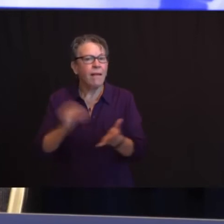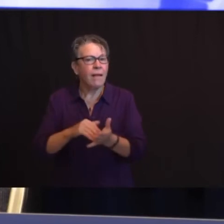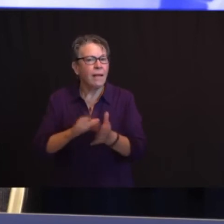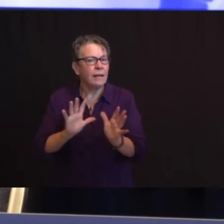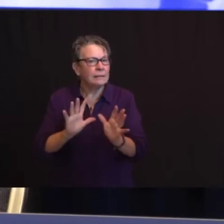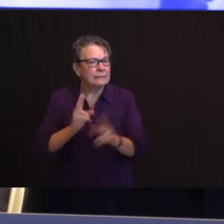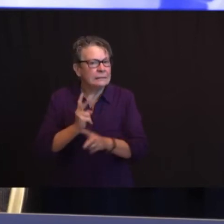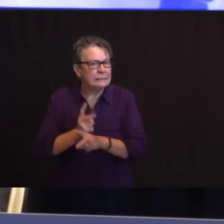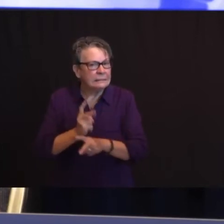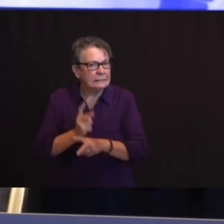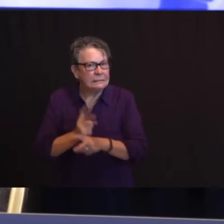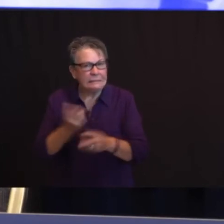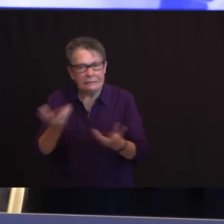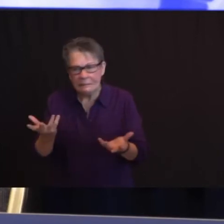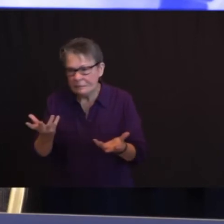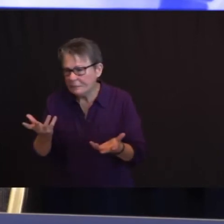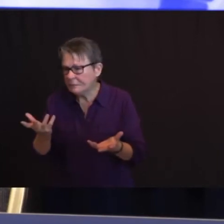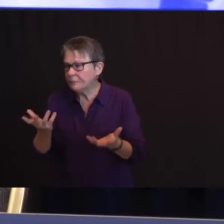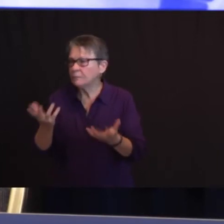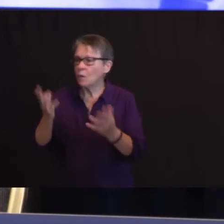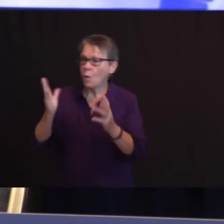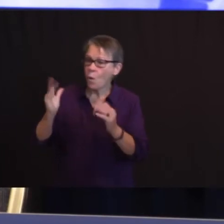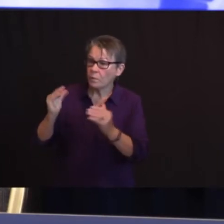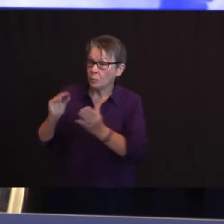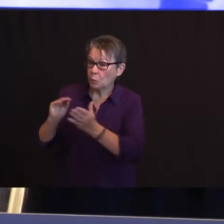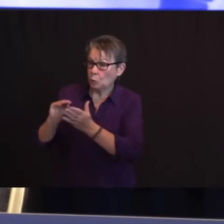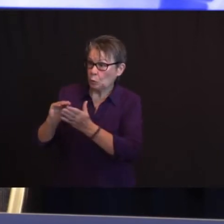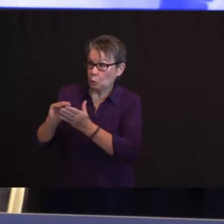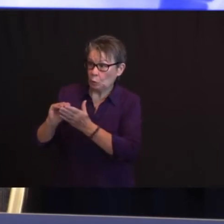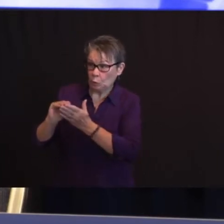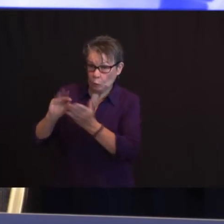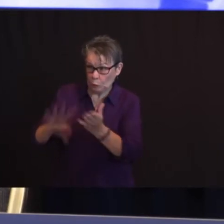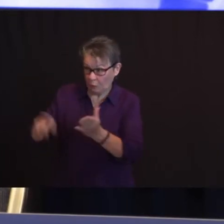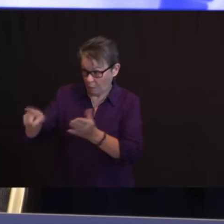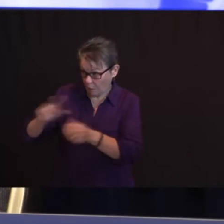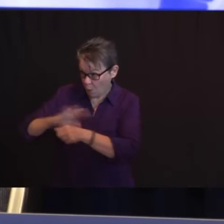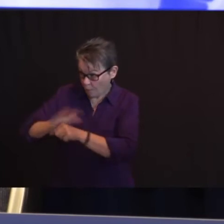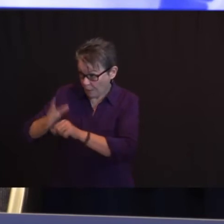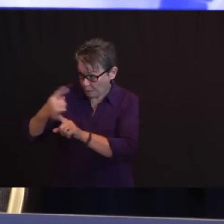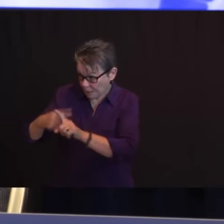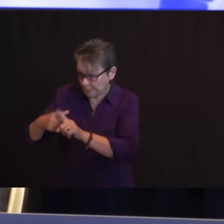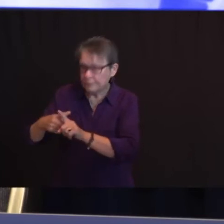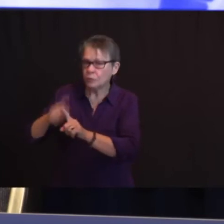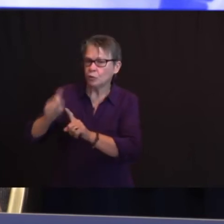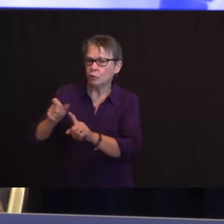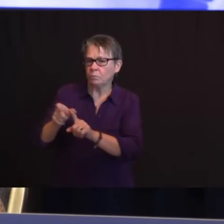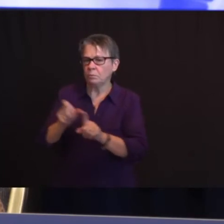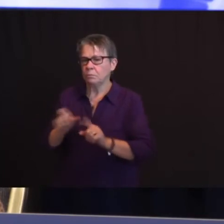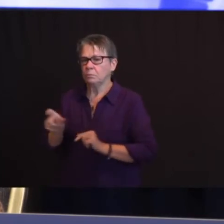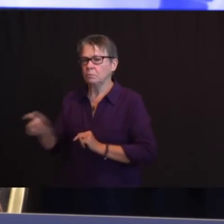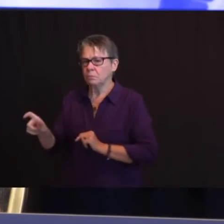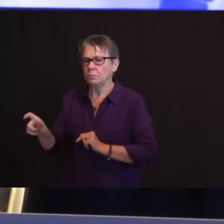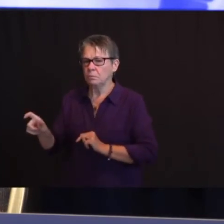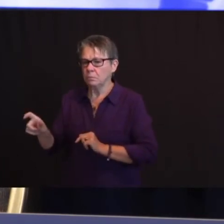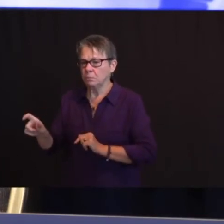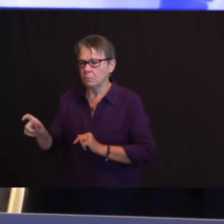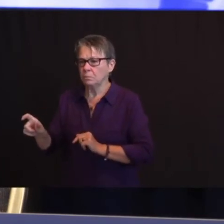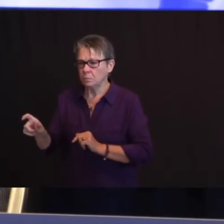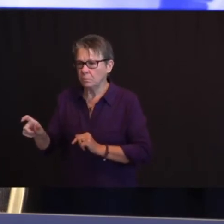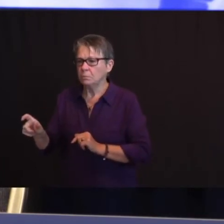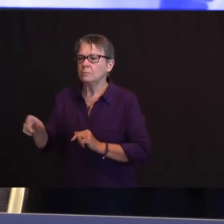Students, hopefully, should be quarantining for 14 days before going home. If they haven't completed the 14-day